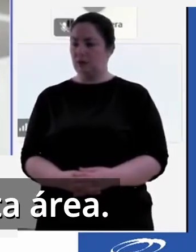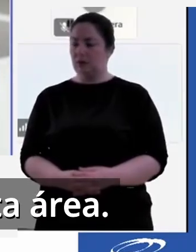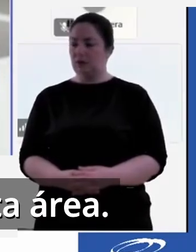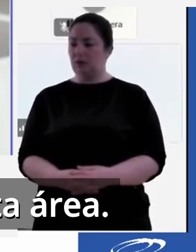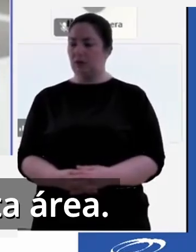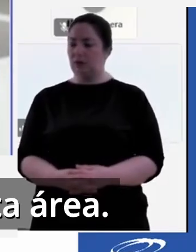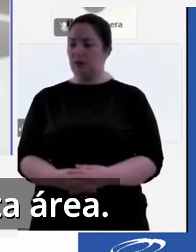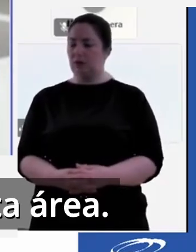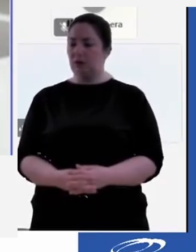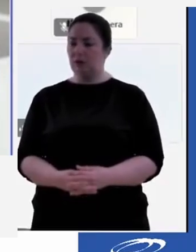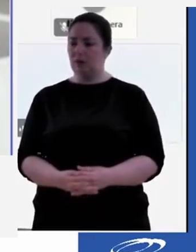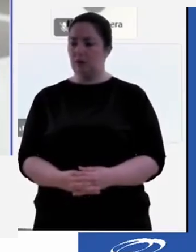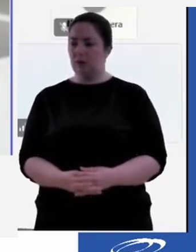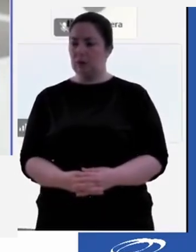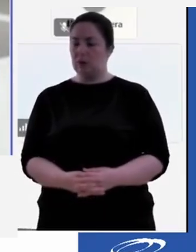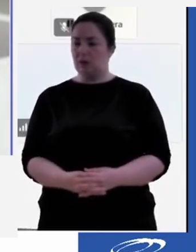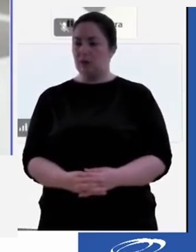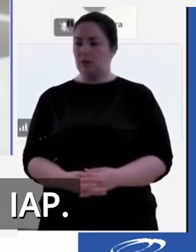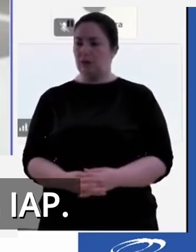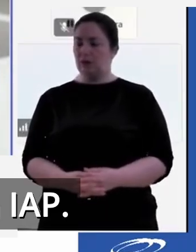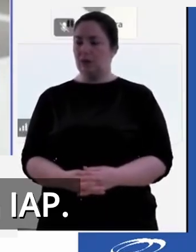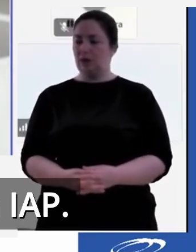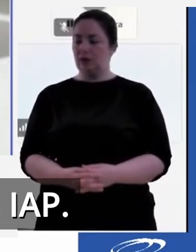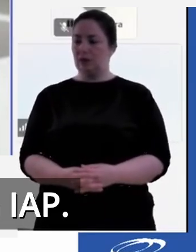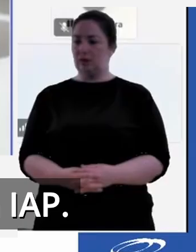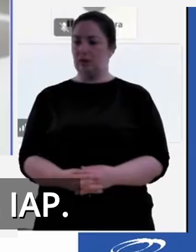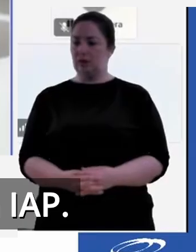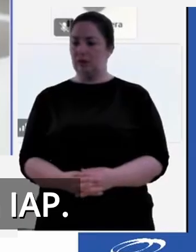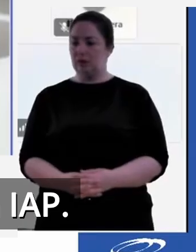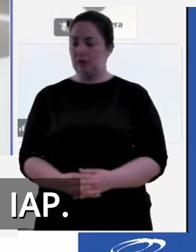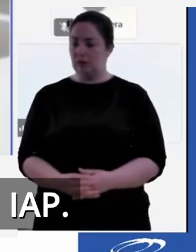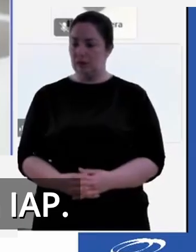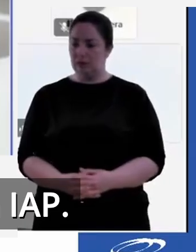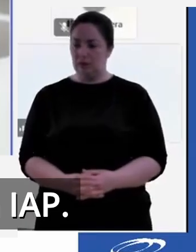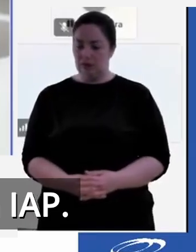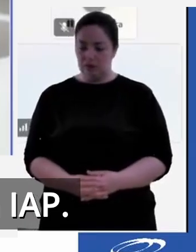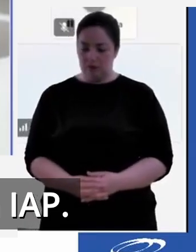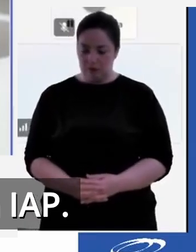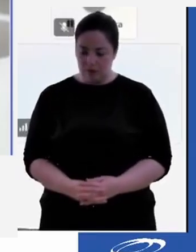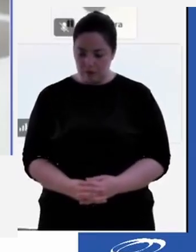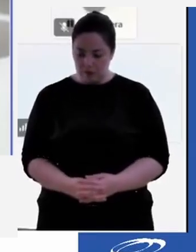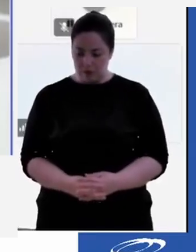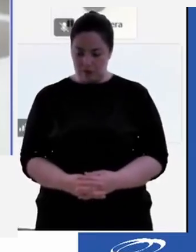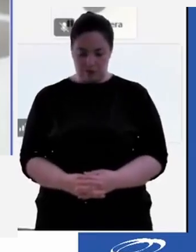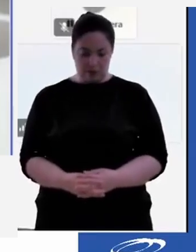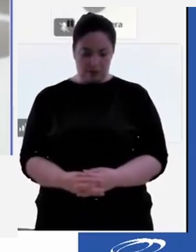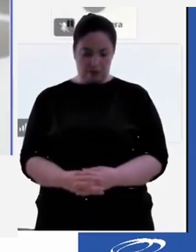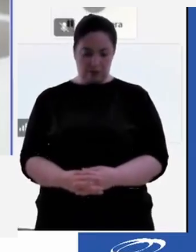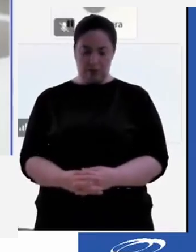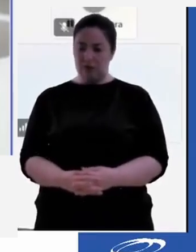perfect data in this space. Of course, we never have. That's been my journey working with periprosthetic joint infection. But I